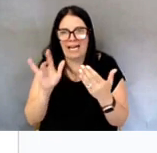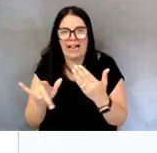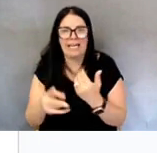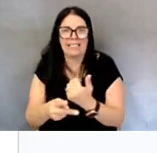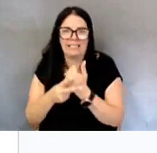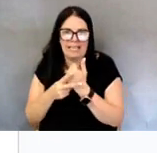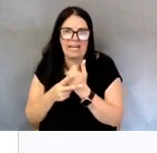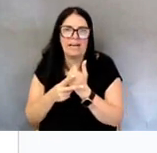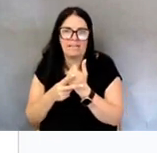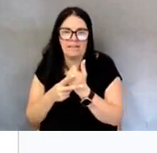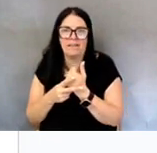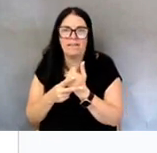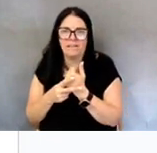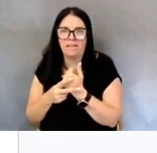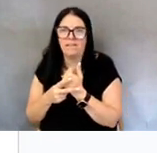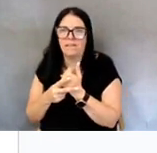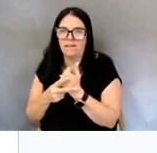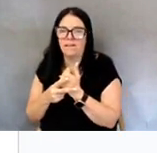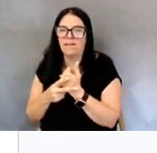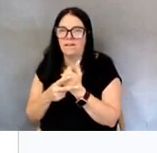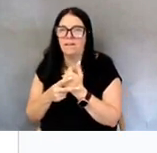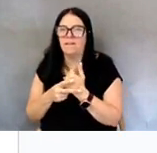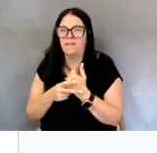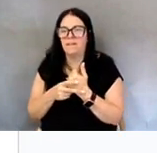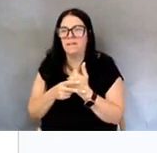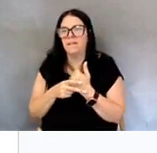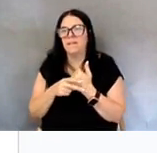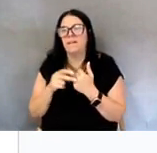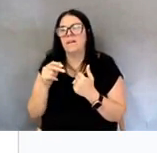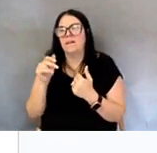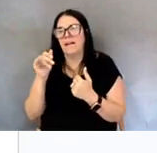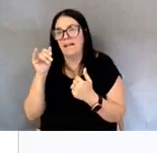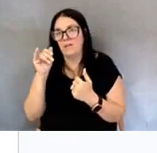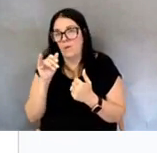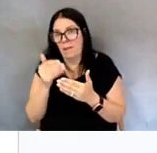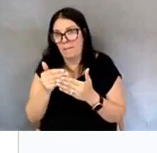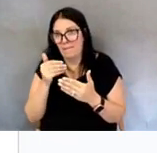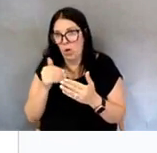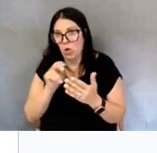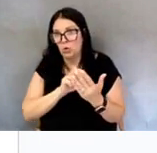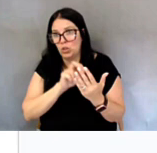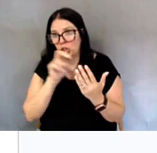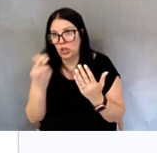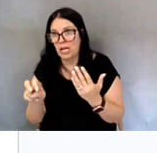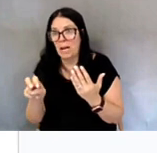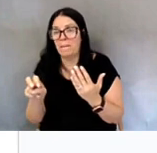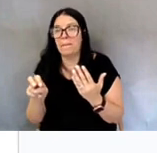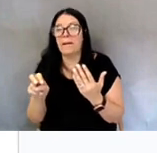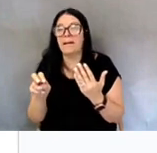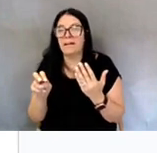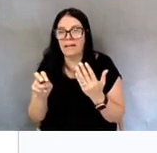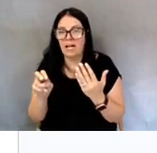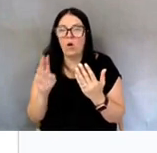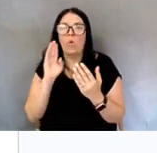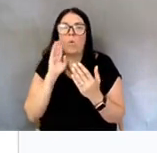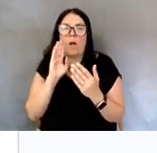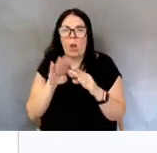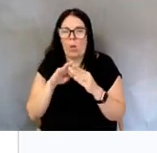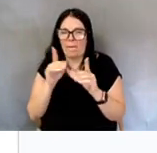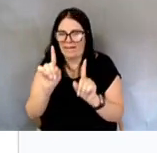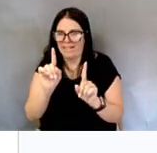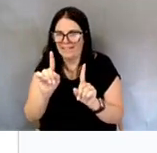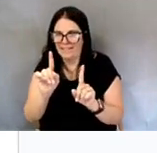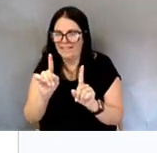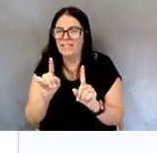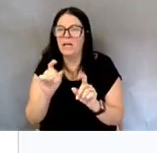new chat that will be aligned to your breakout room only. So before you jump into the breakout room, I'm going to open those very shortly.